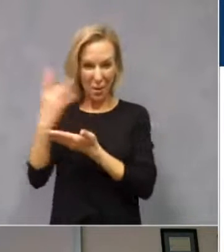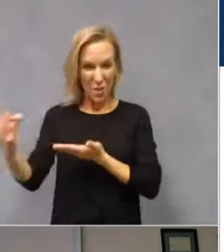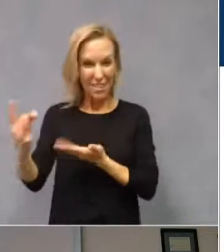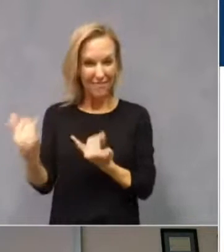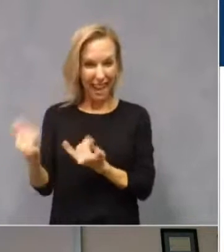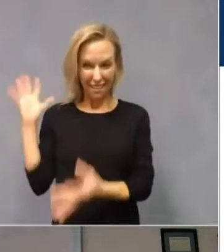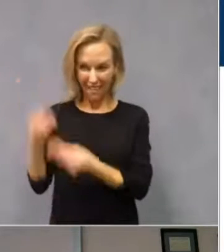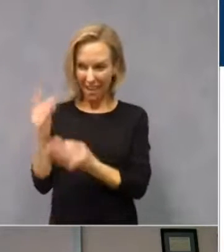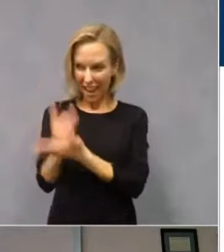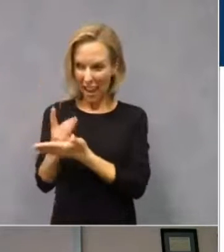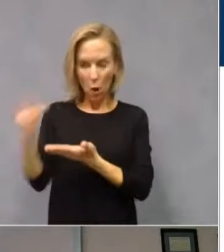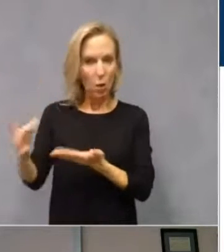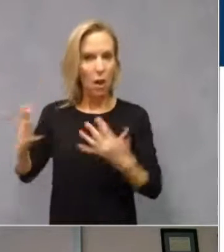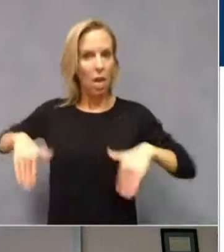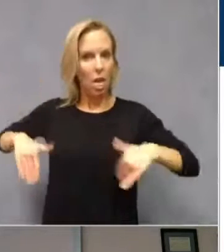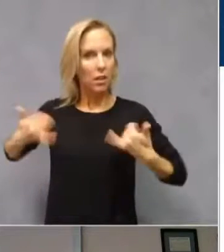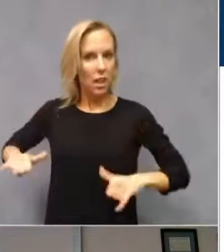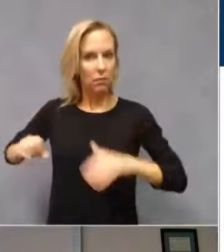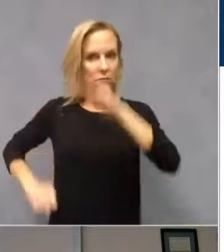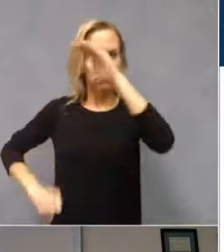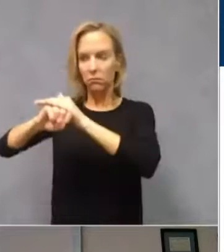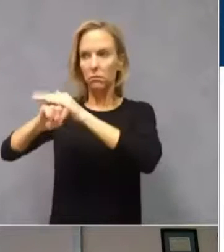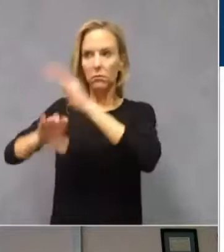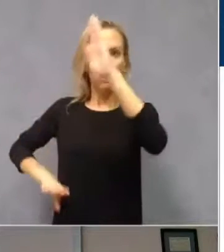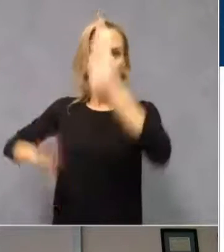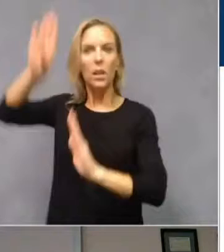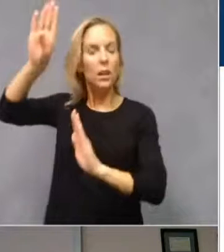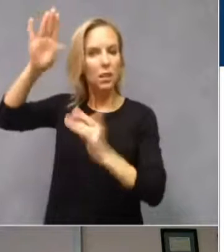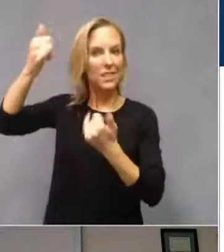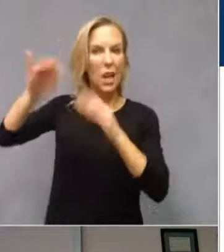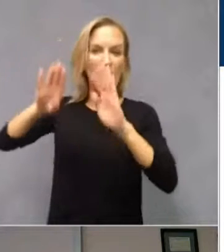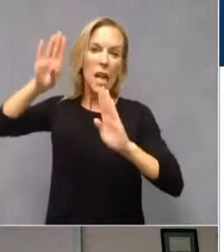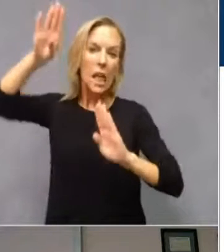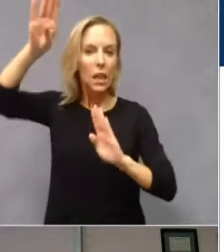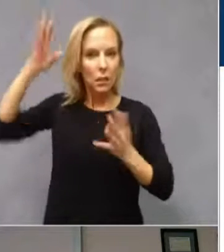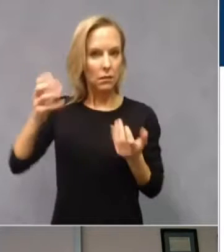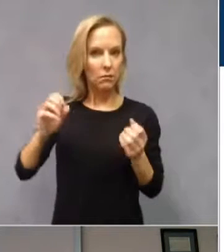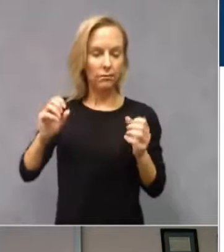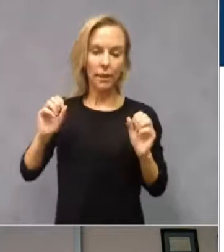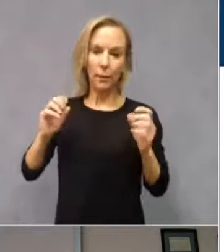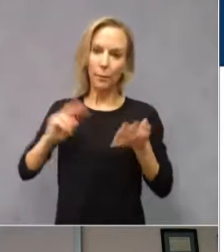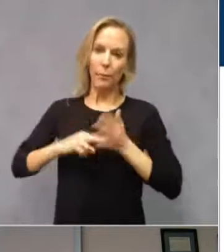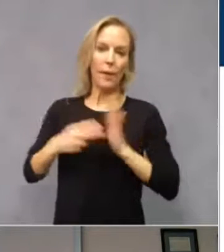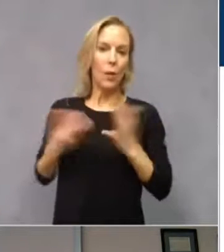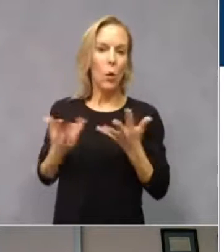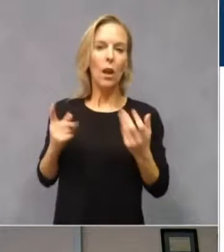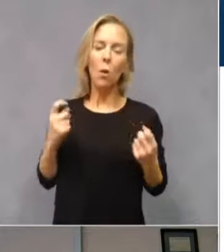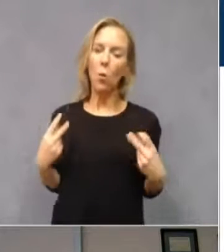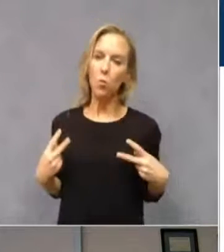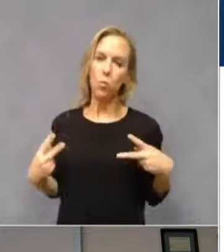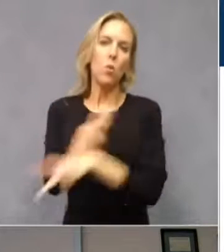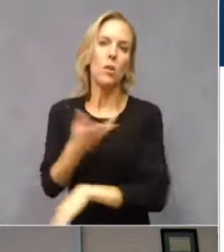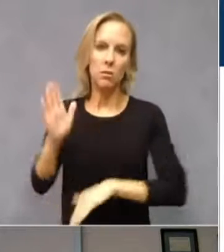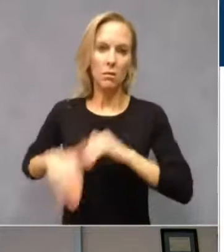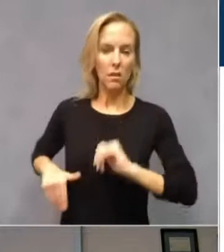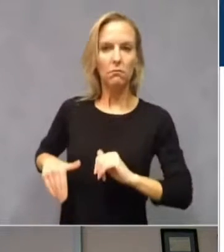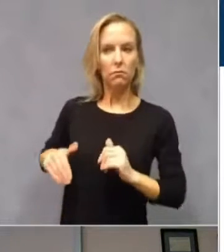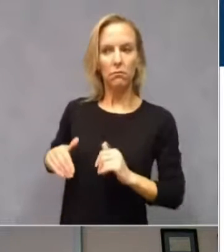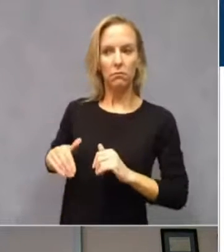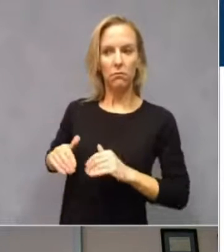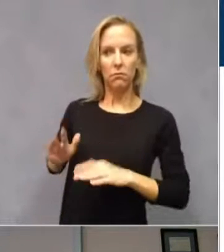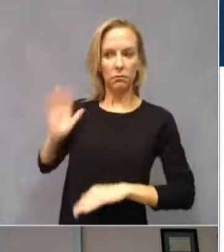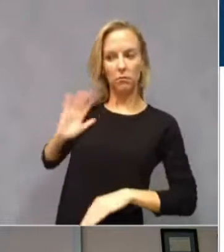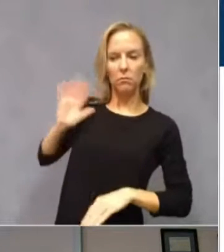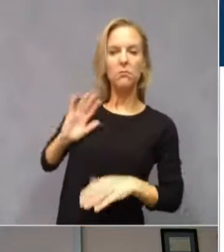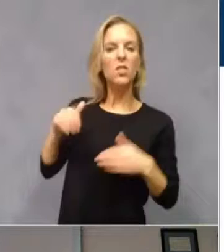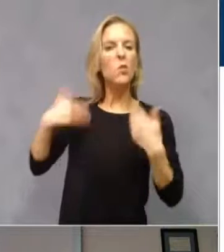peak, which is alarming because that means it could be far, far worse than it already has been. James, if you could show the next